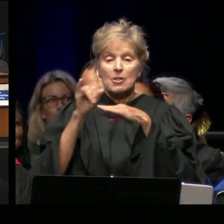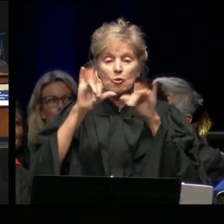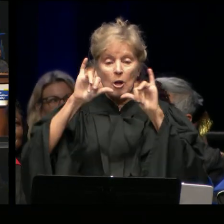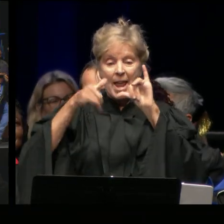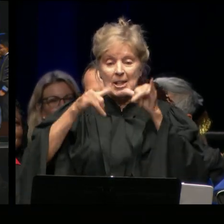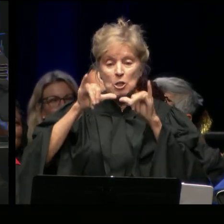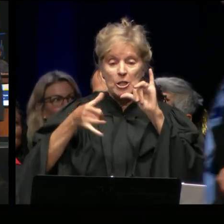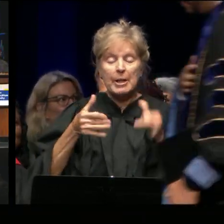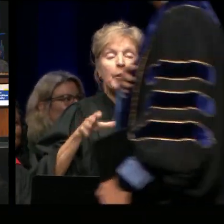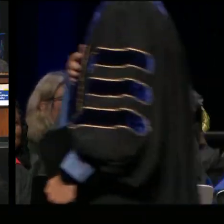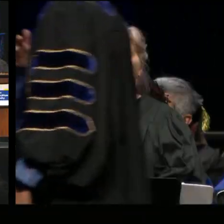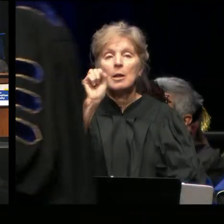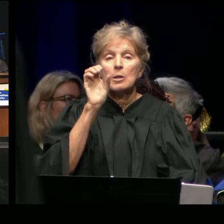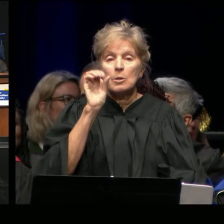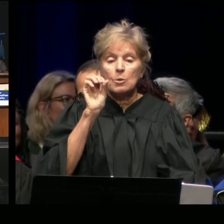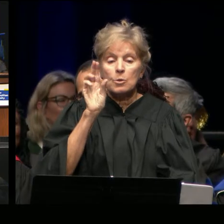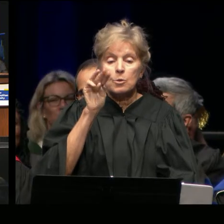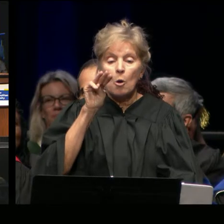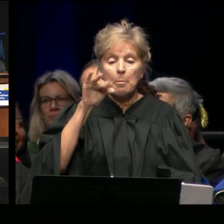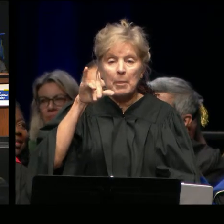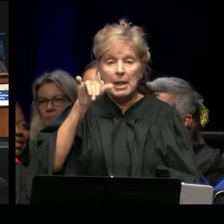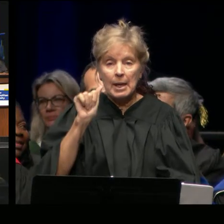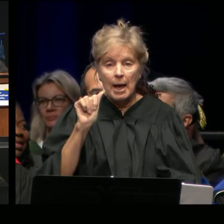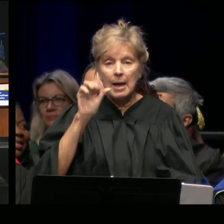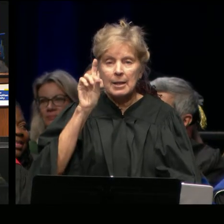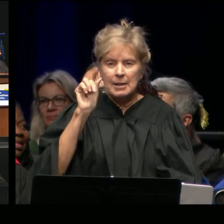Soumya Dash.